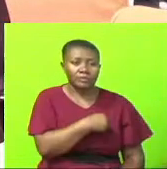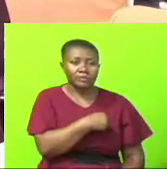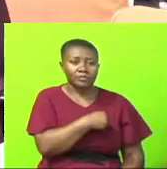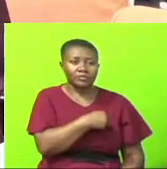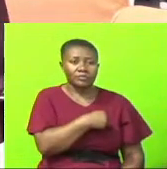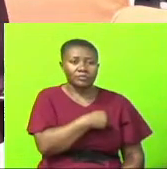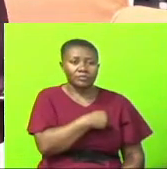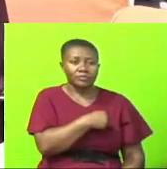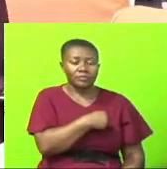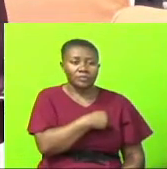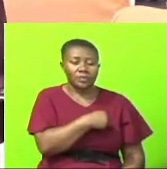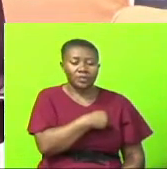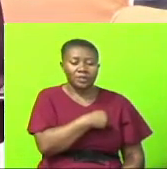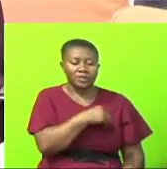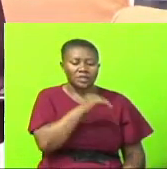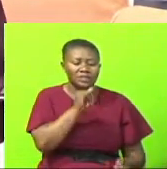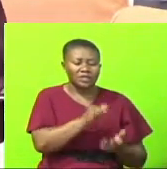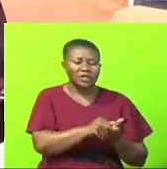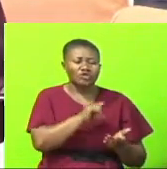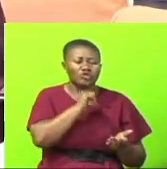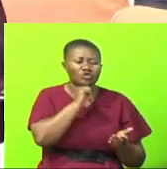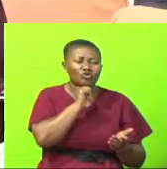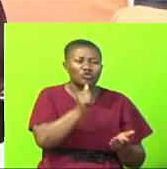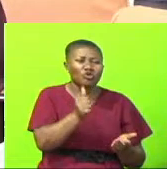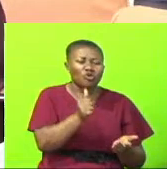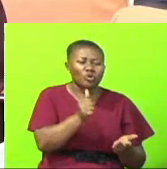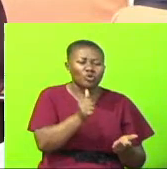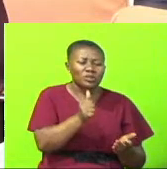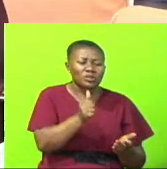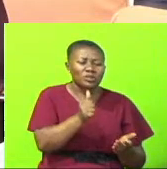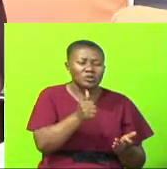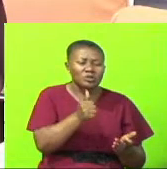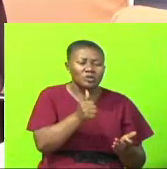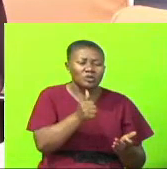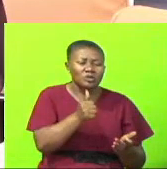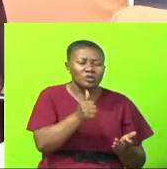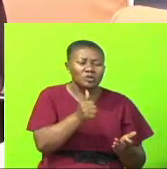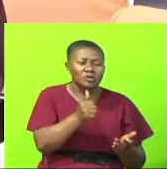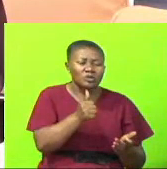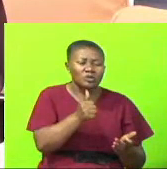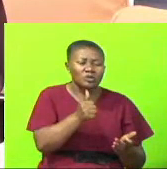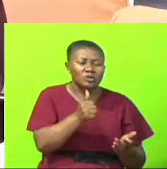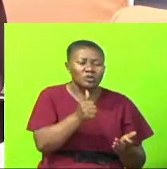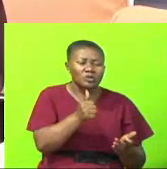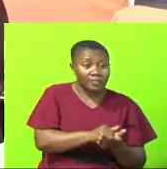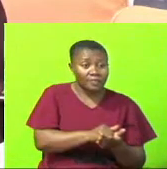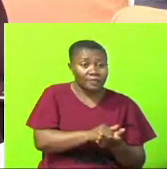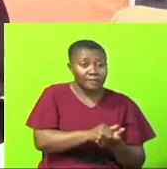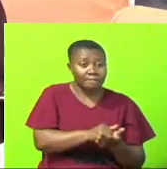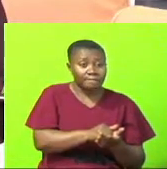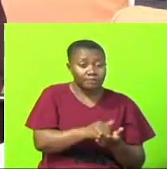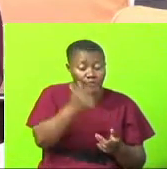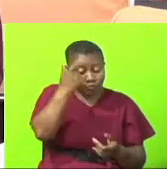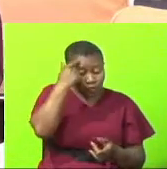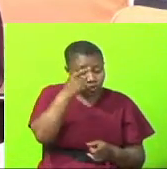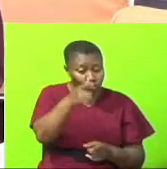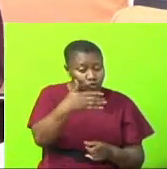the principle of not contacting the sovereign will of the people, or you have betrayed the sovereign will of the